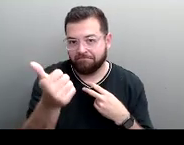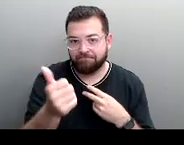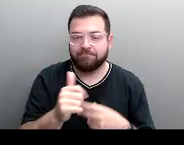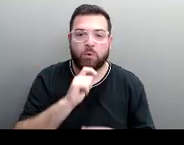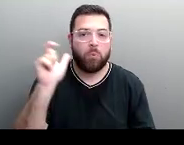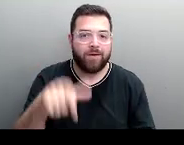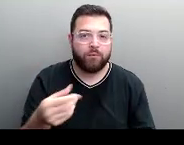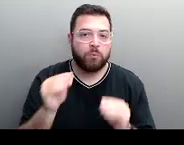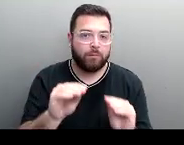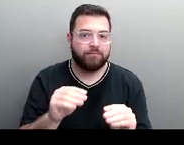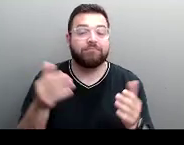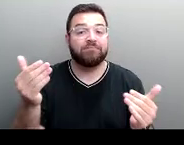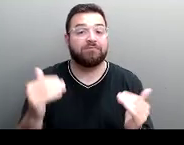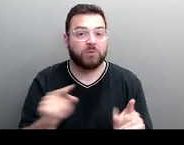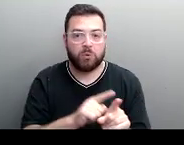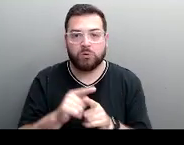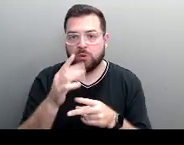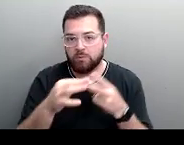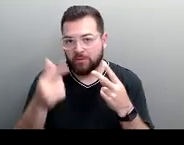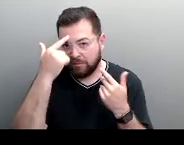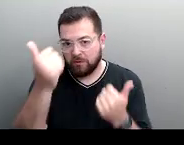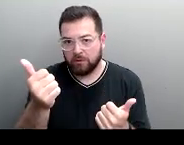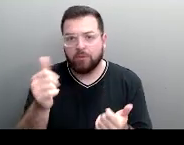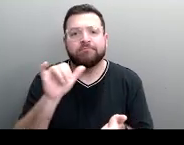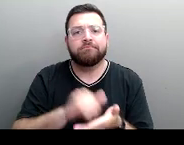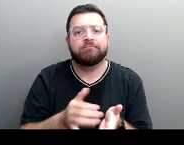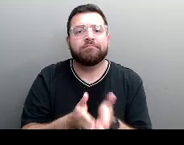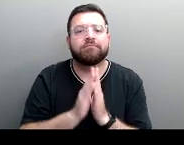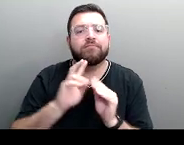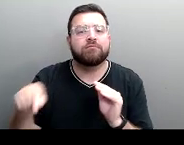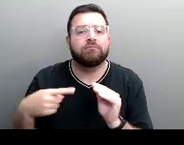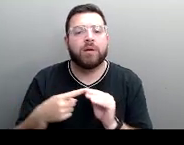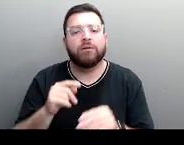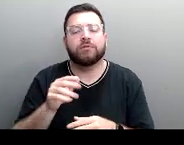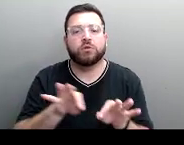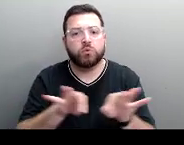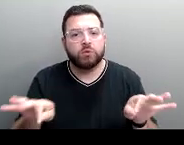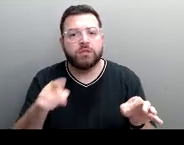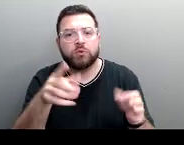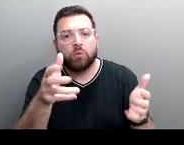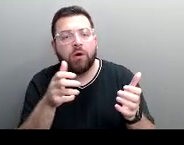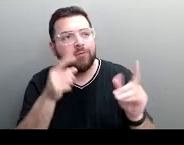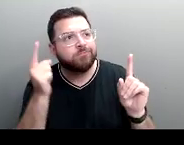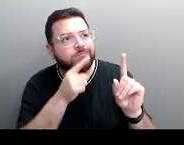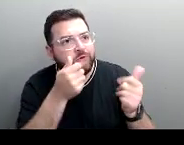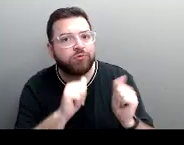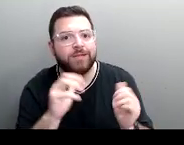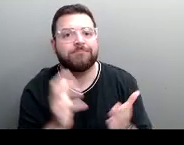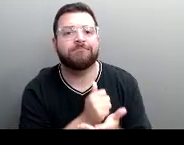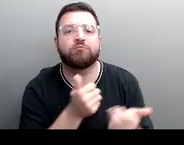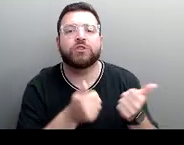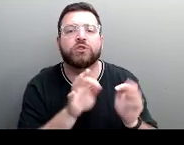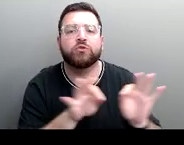The next section is optional as well, and it just asks about your degree that you're seeking, as well as